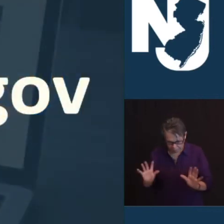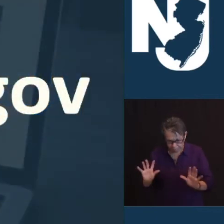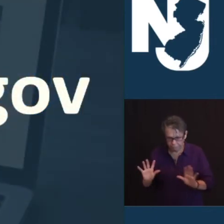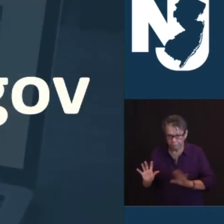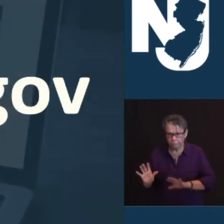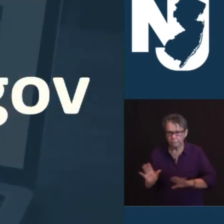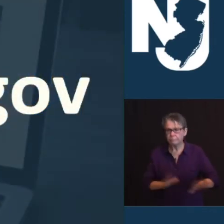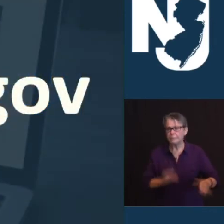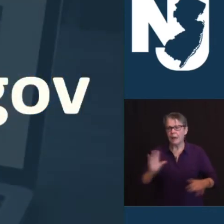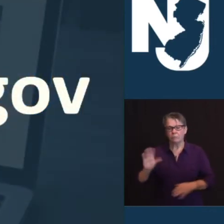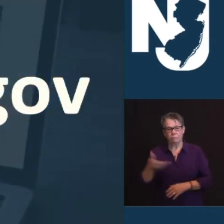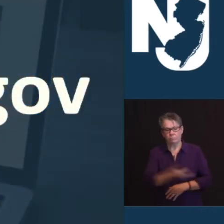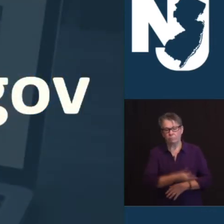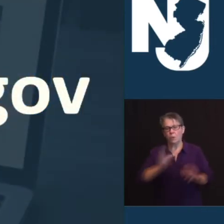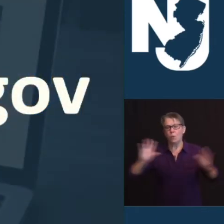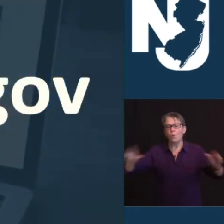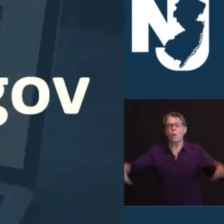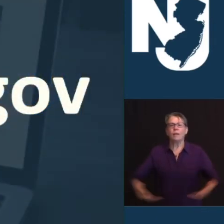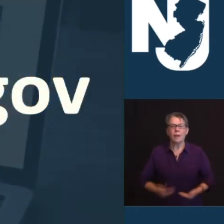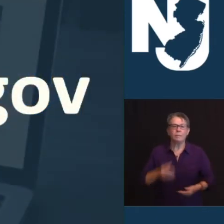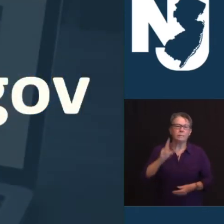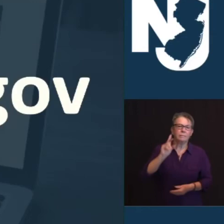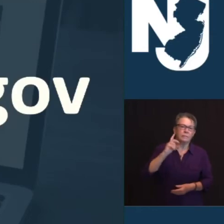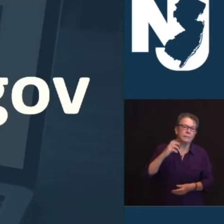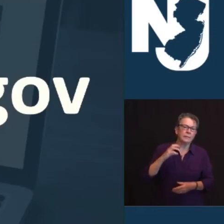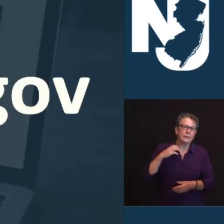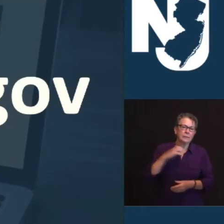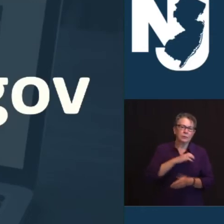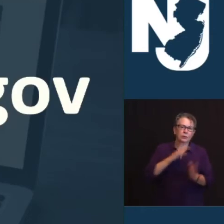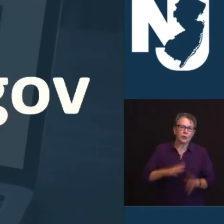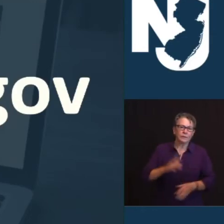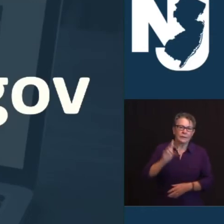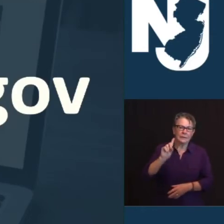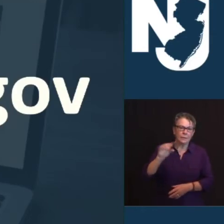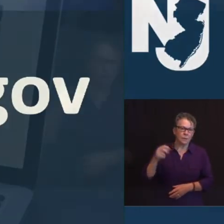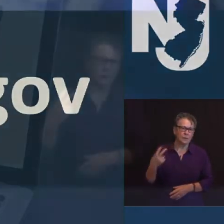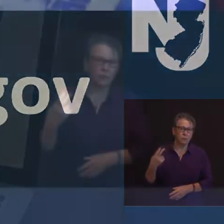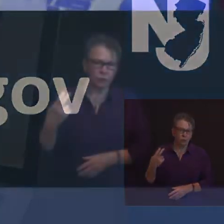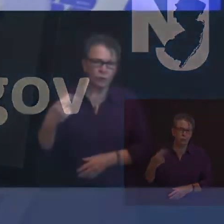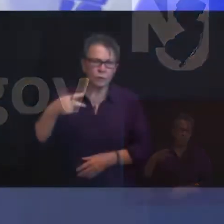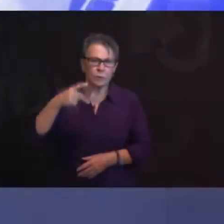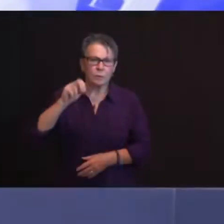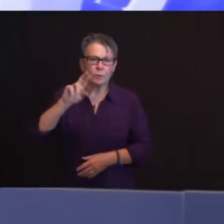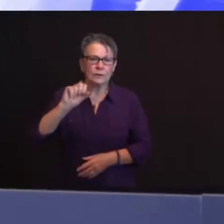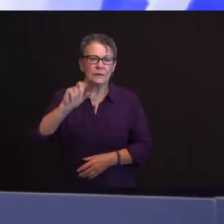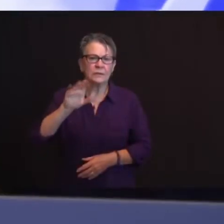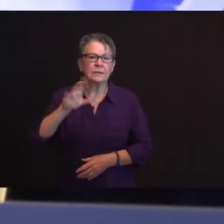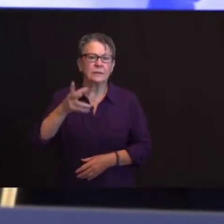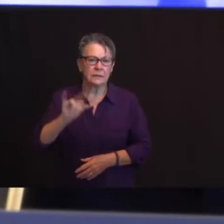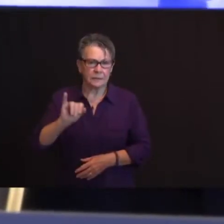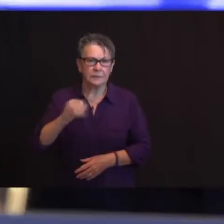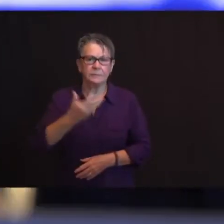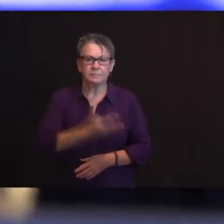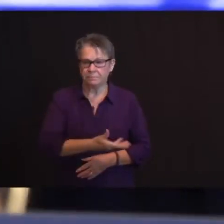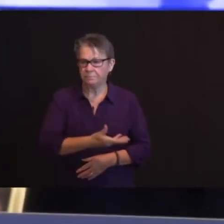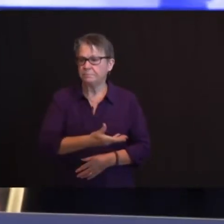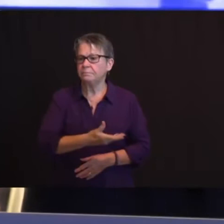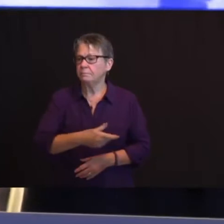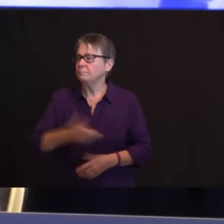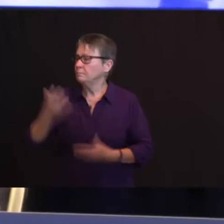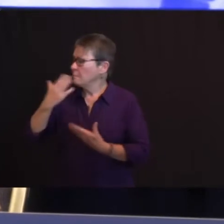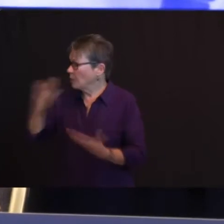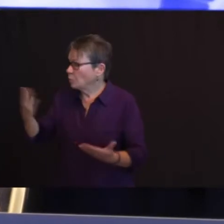introduction, the Commissioner of the Department of Health, Judy Persichilli. Thank you, Governor, and good afternoon. Well, as the Governor mentioned,